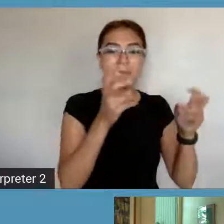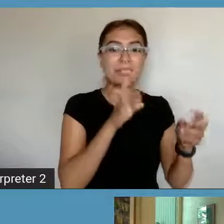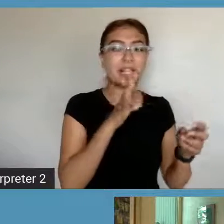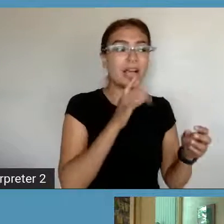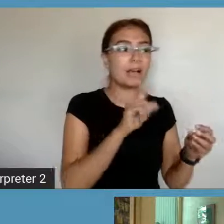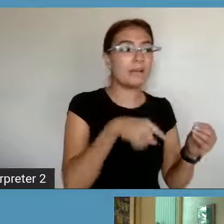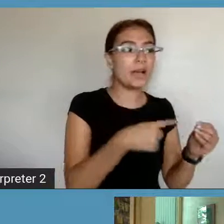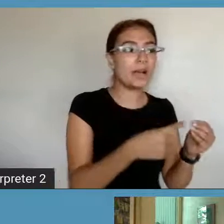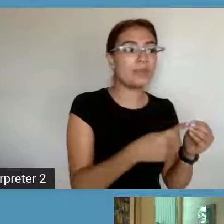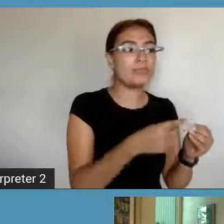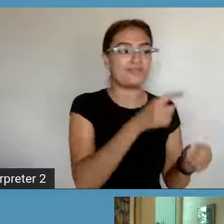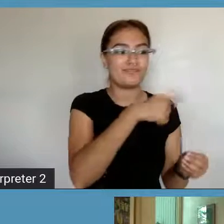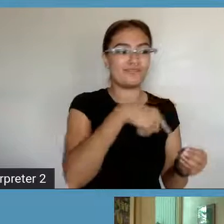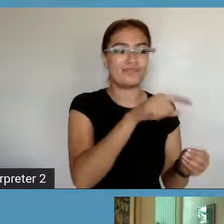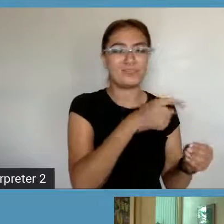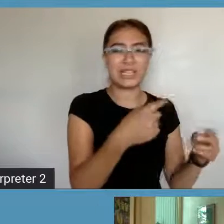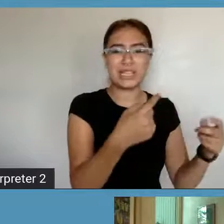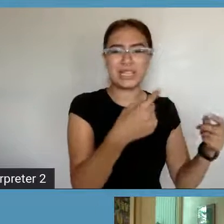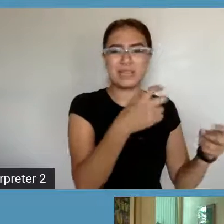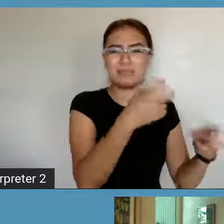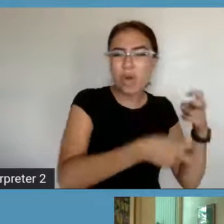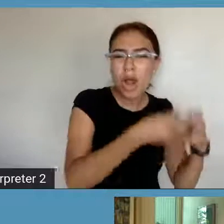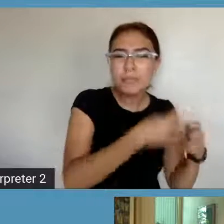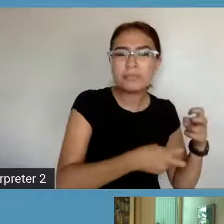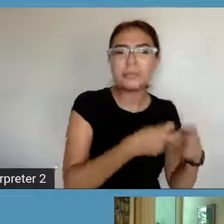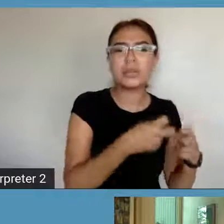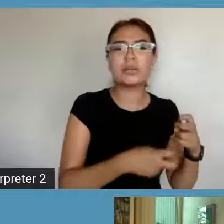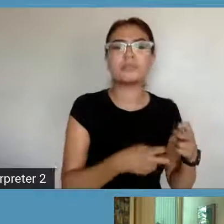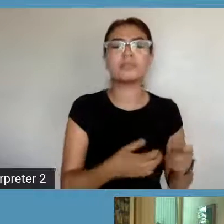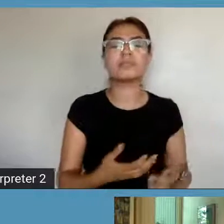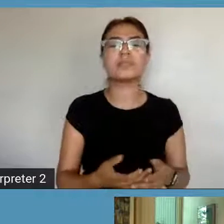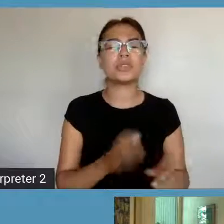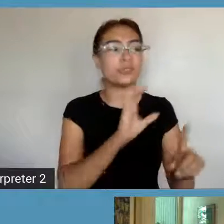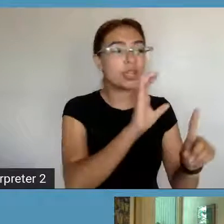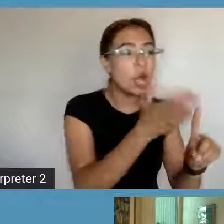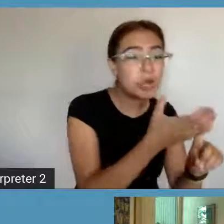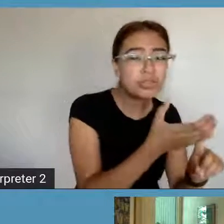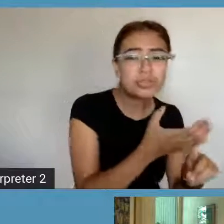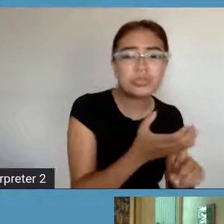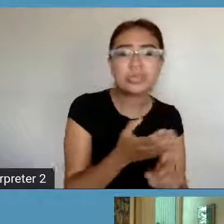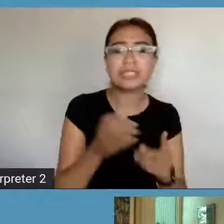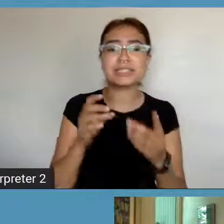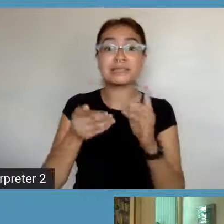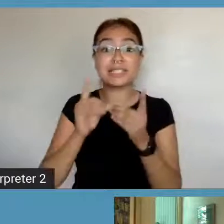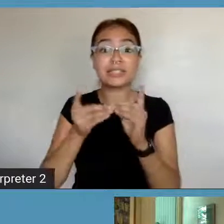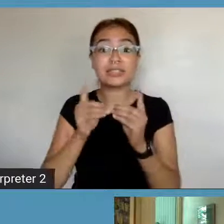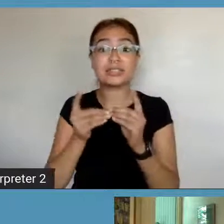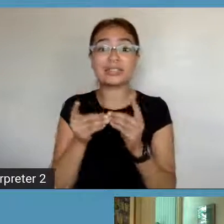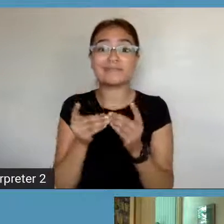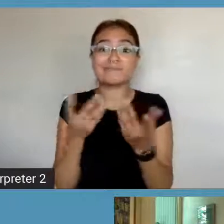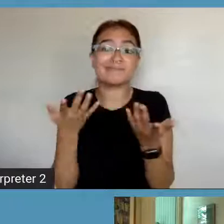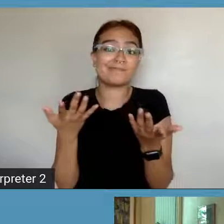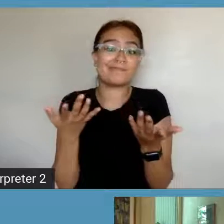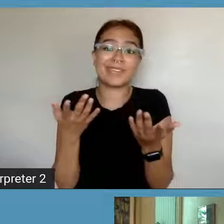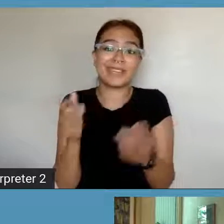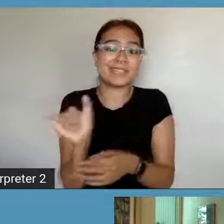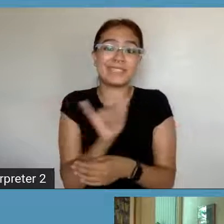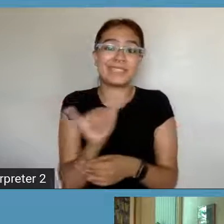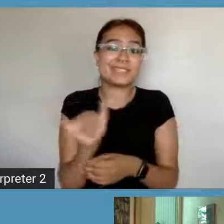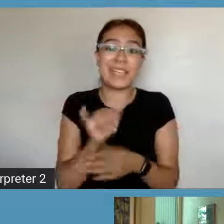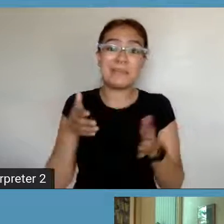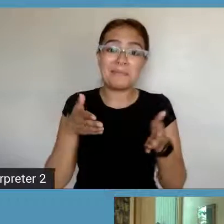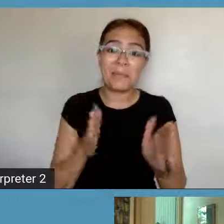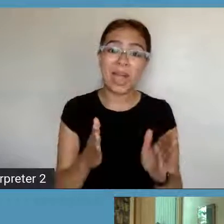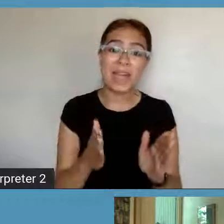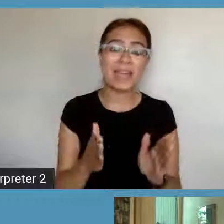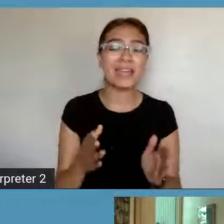timely in what we're talking about in the, you know, cultural realm. Digitization is subjected to the same type of questions